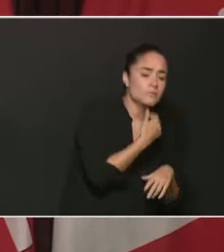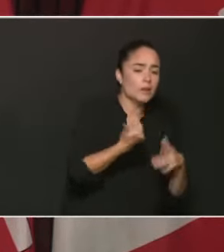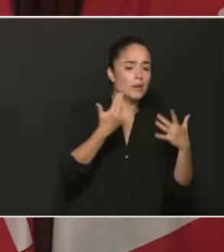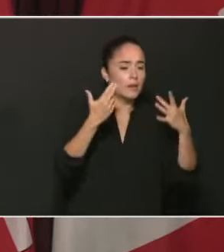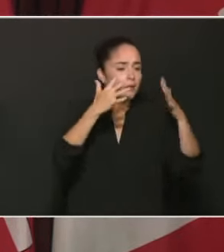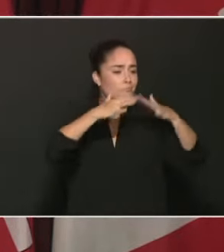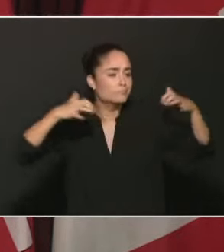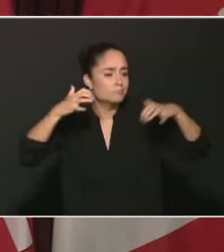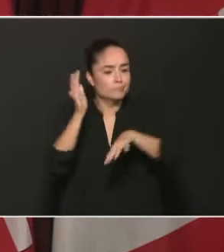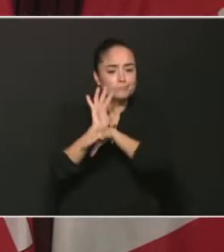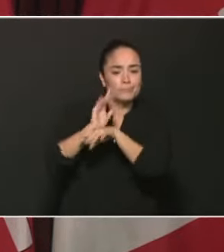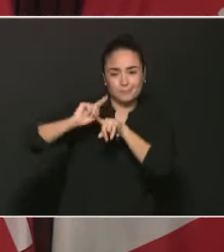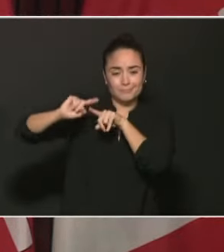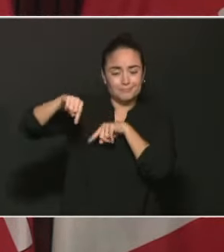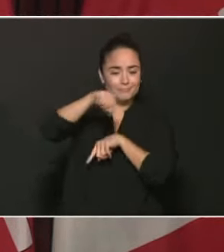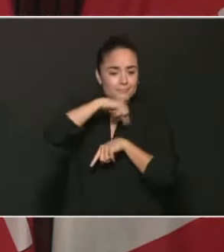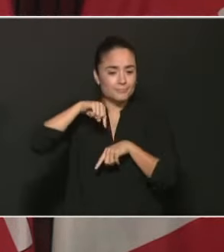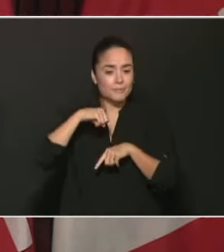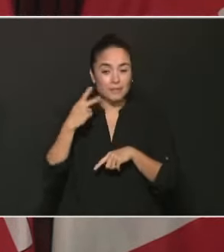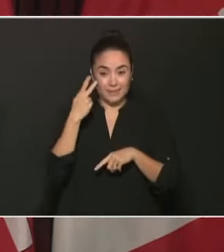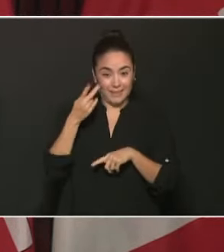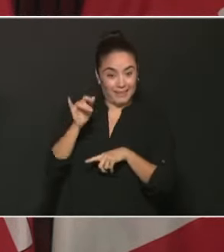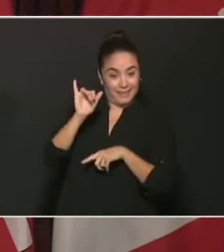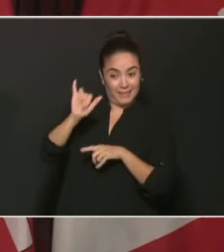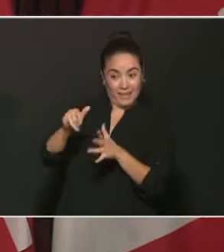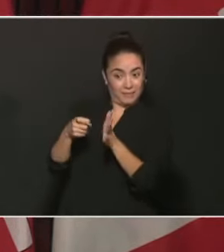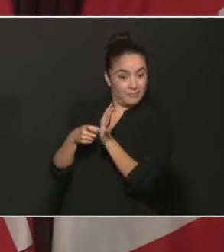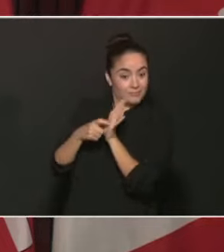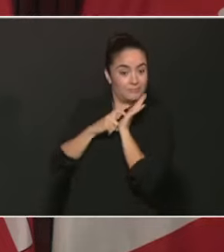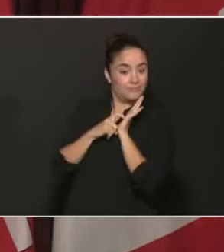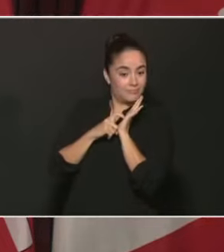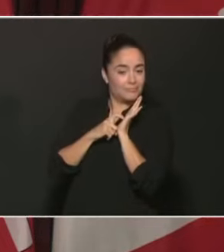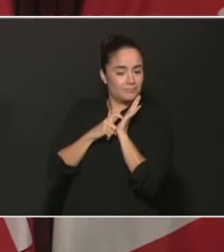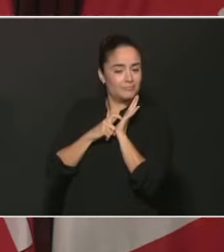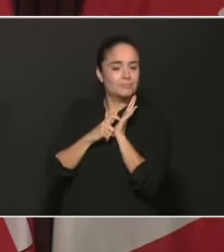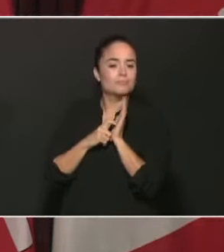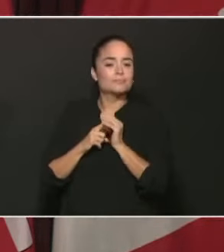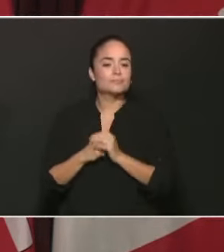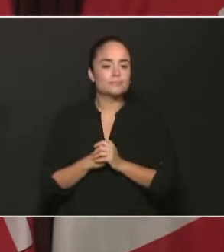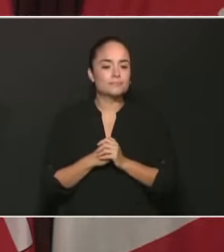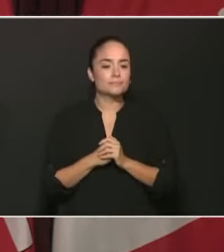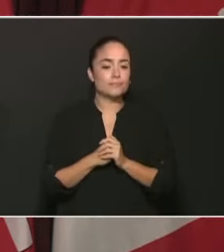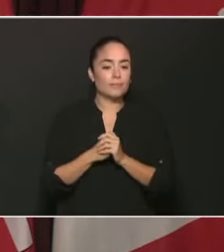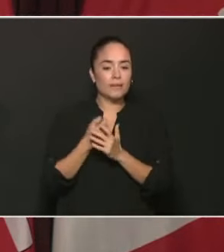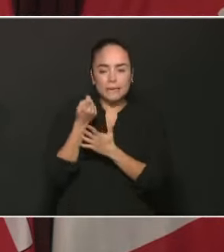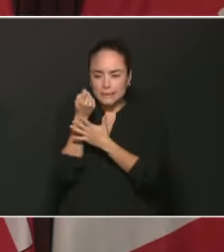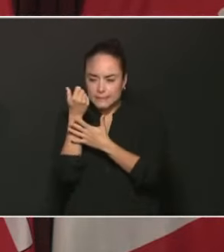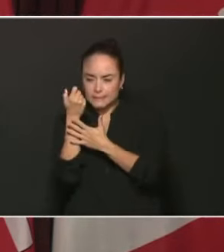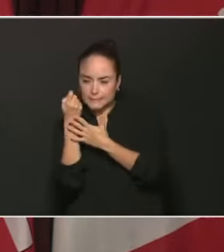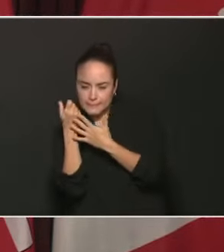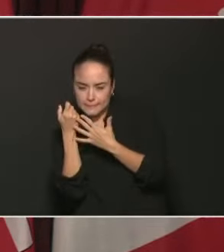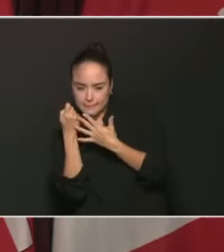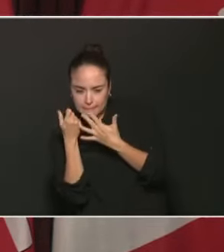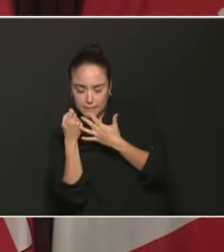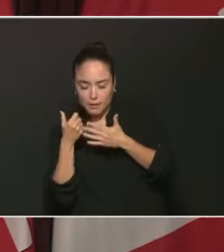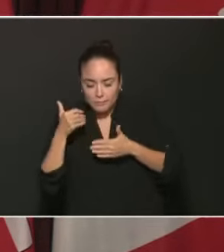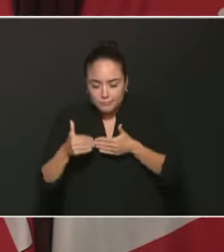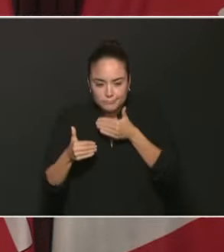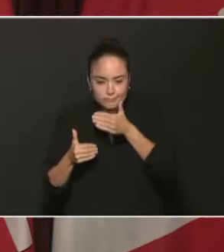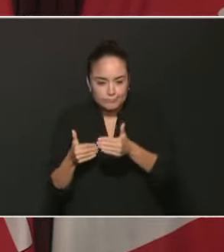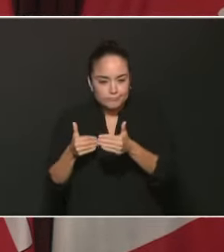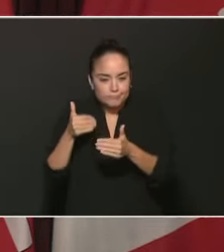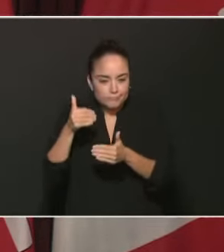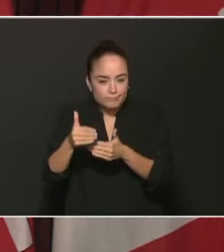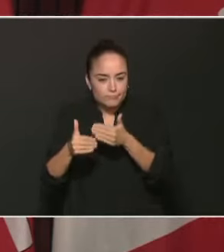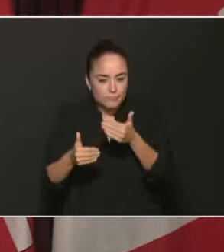removal of domains requiring verification of your immunization as we have very low rates